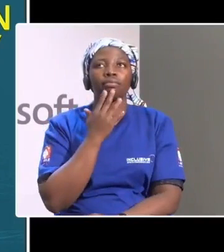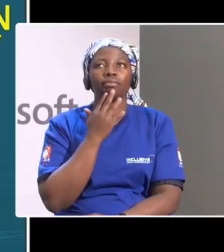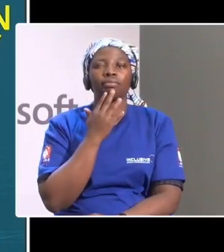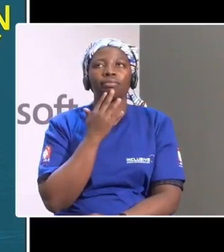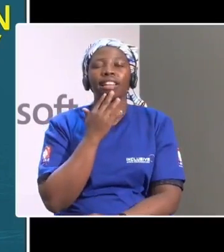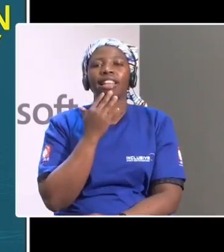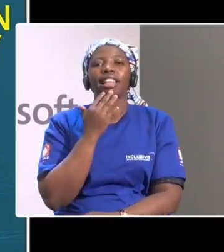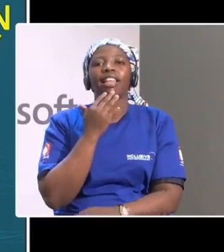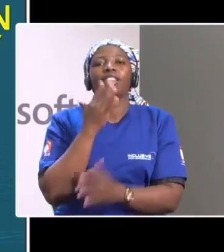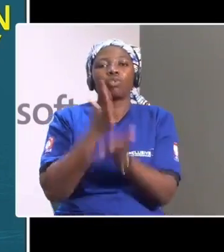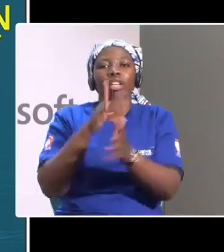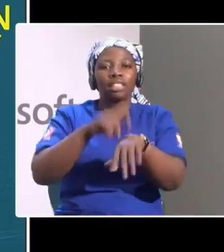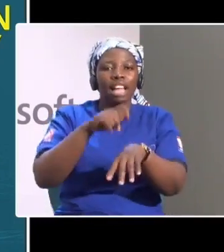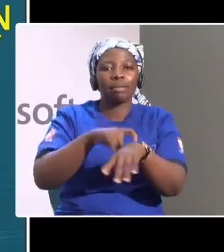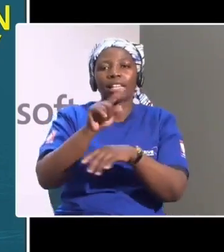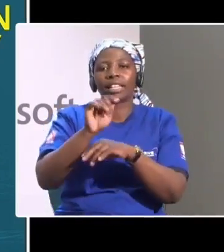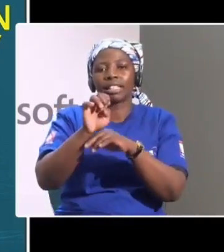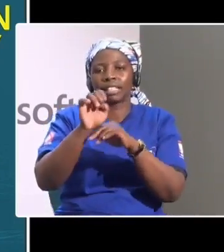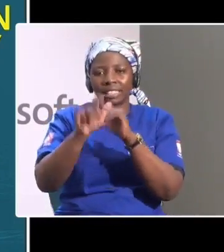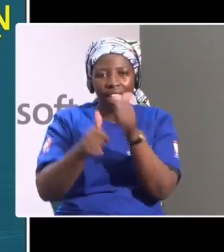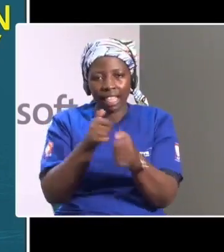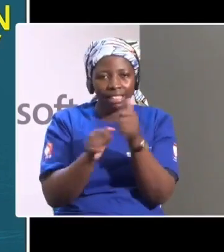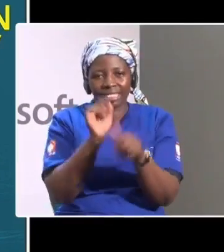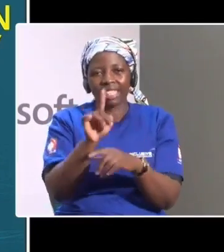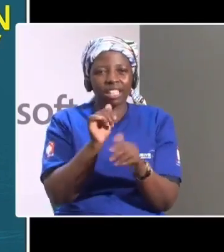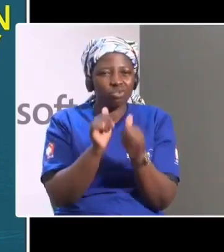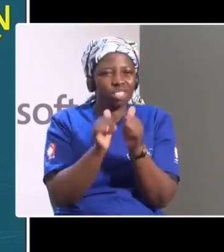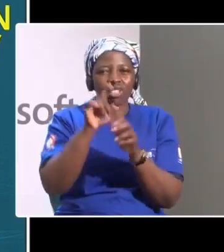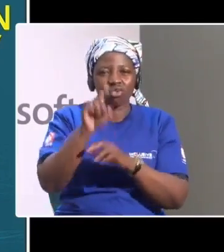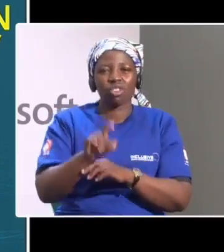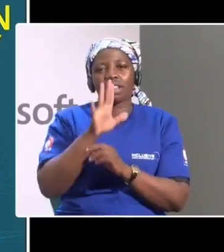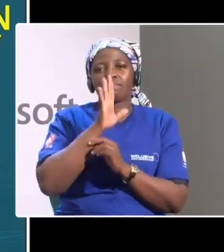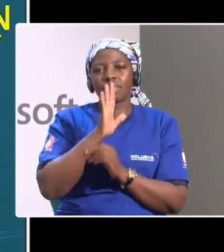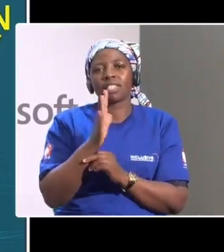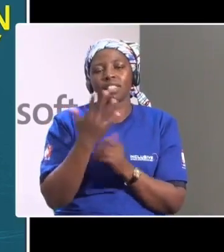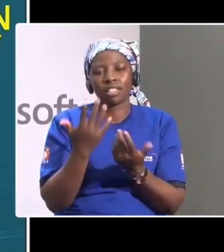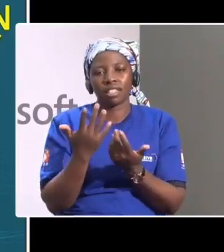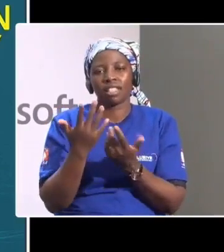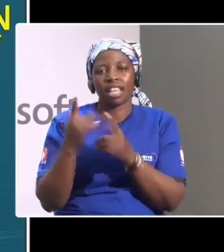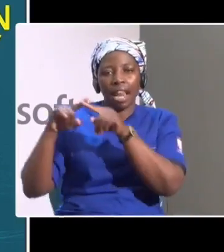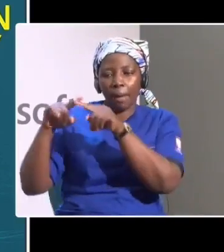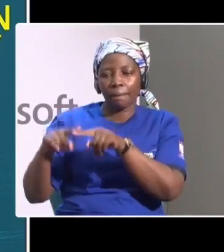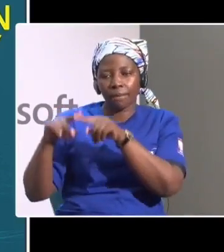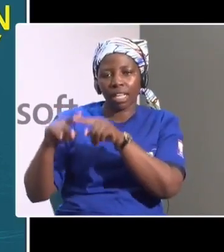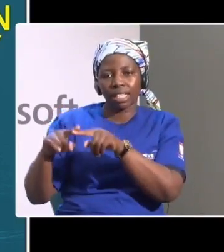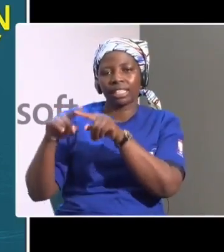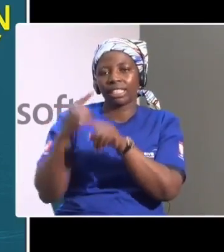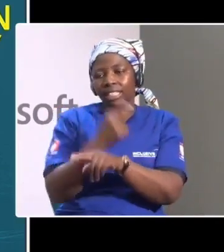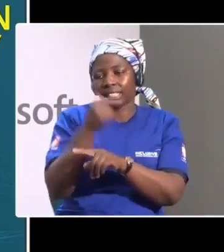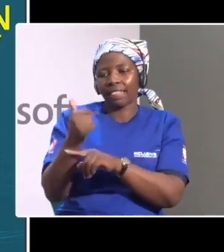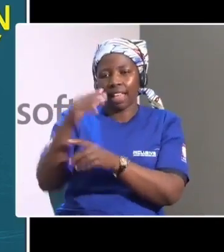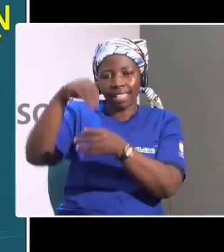real-time text and total conversation, which would be ideally interoperable not only across the